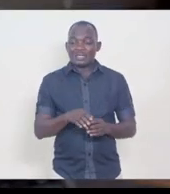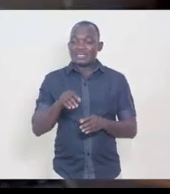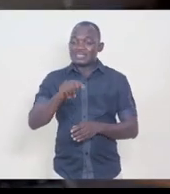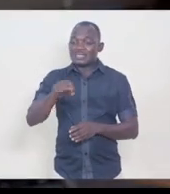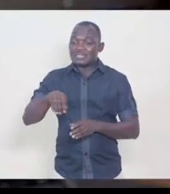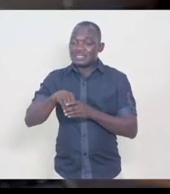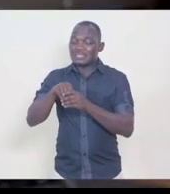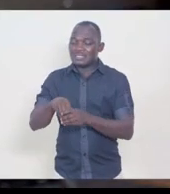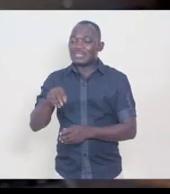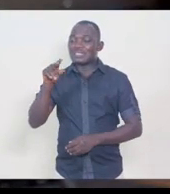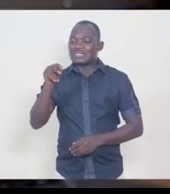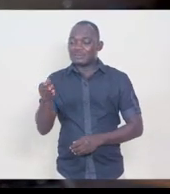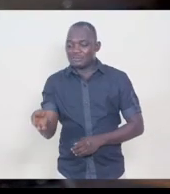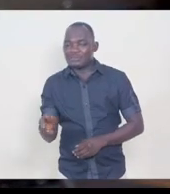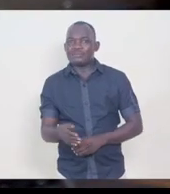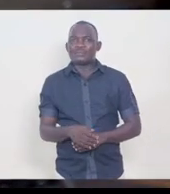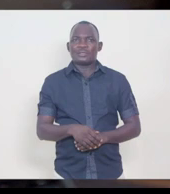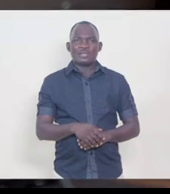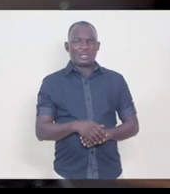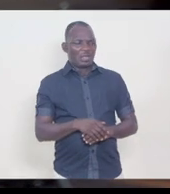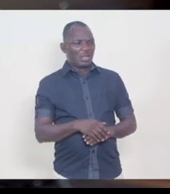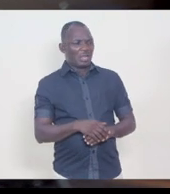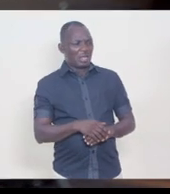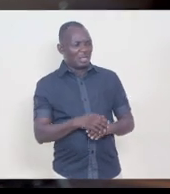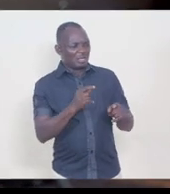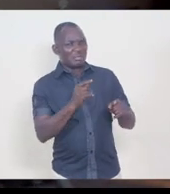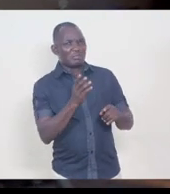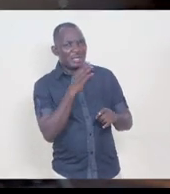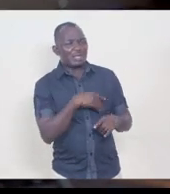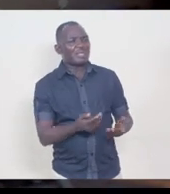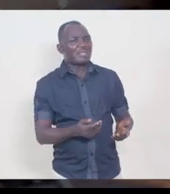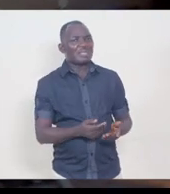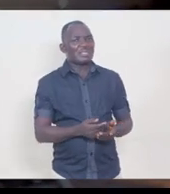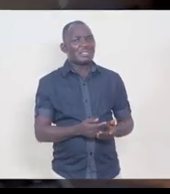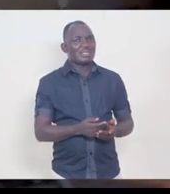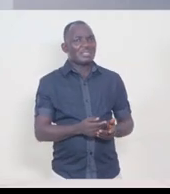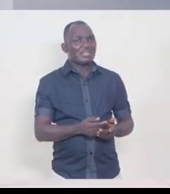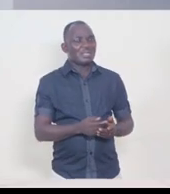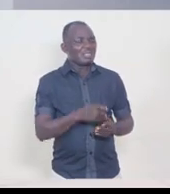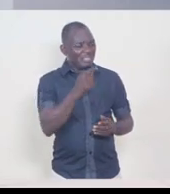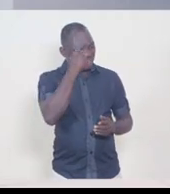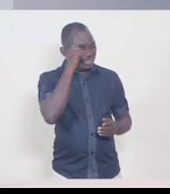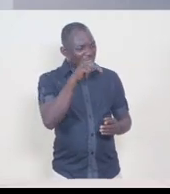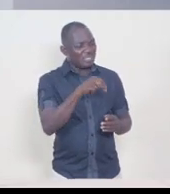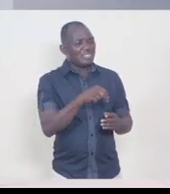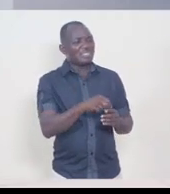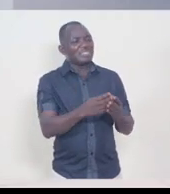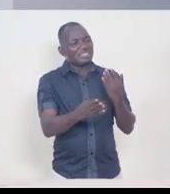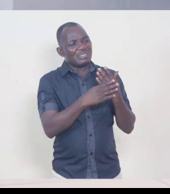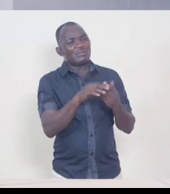transport 30 cedis. Look, if you skip the spa, nail fix and donation to the zoo, you can save over 40 Ghana cedis each